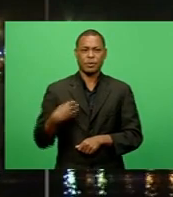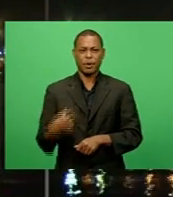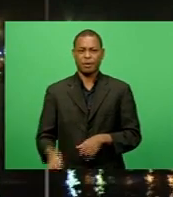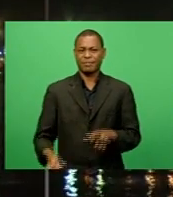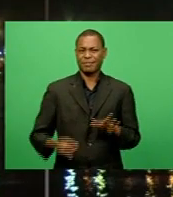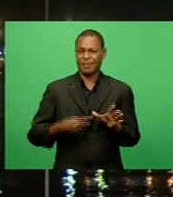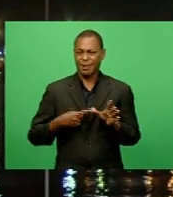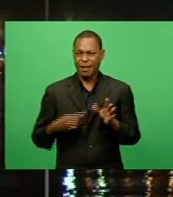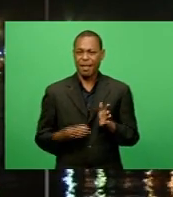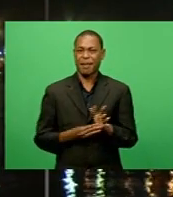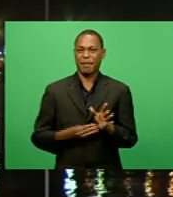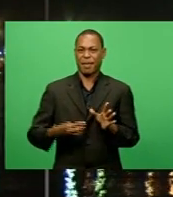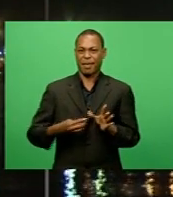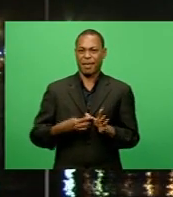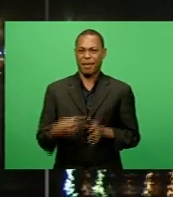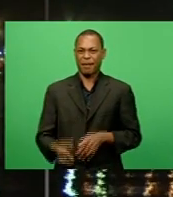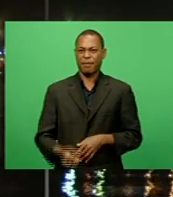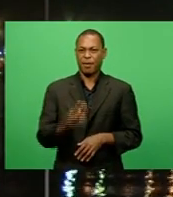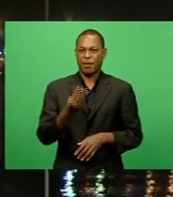injecting